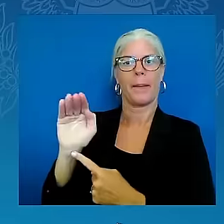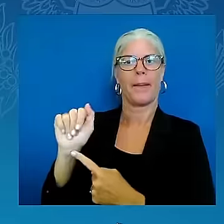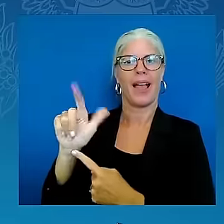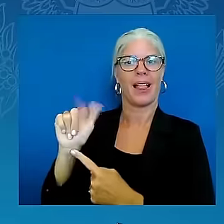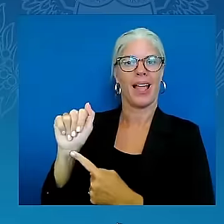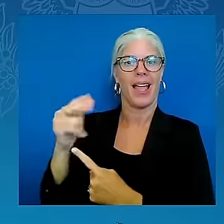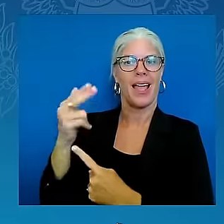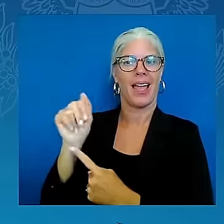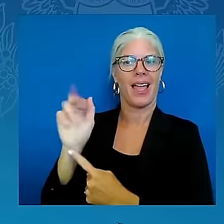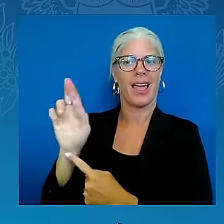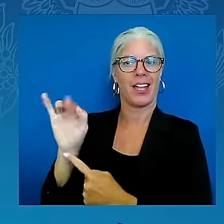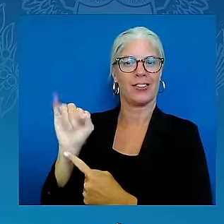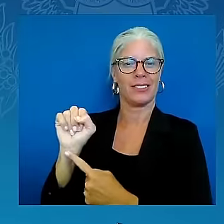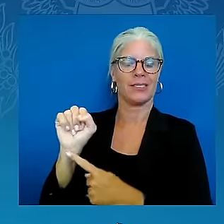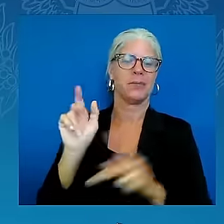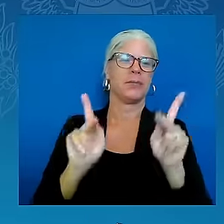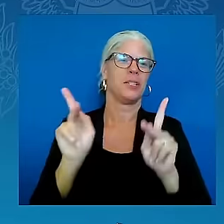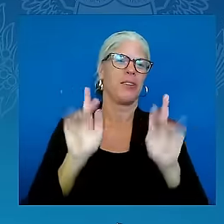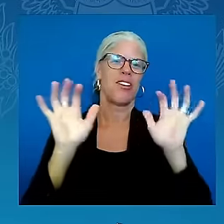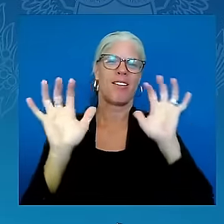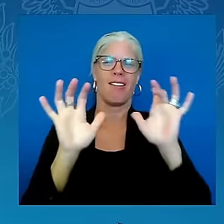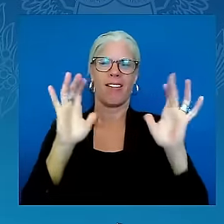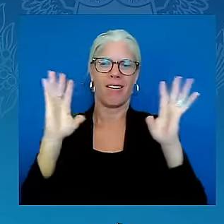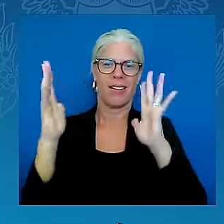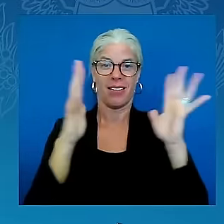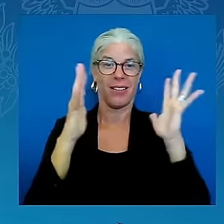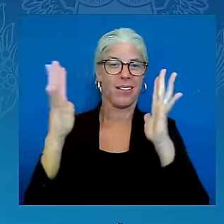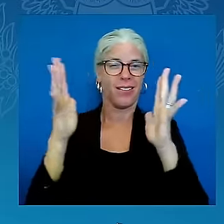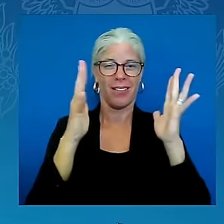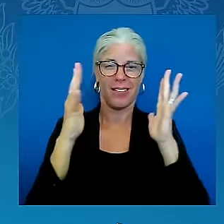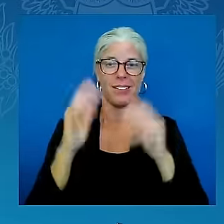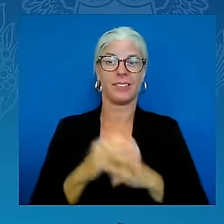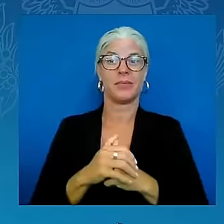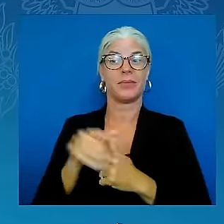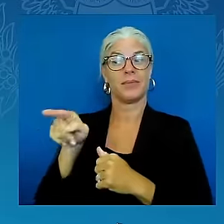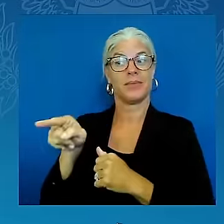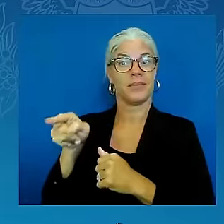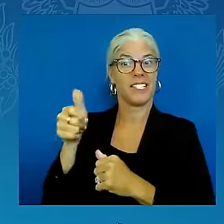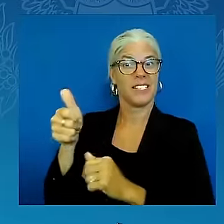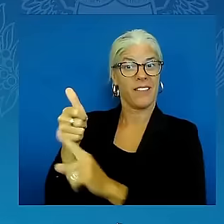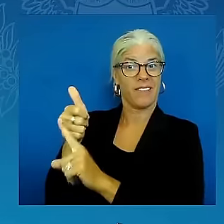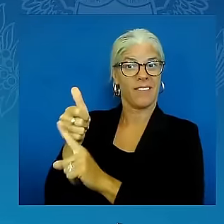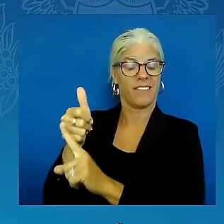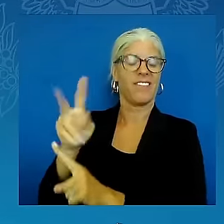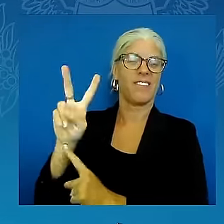Vice President of the United States of America.